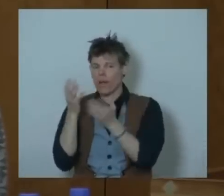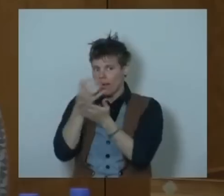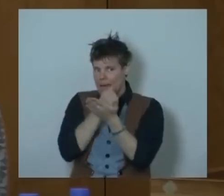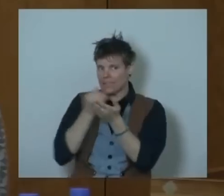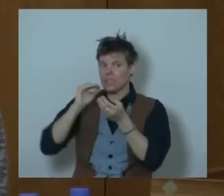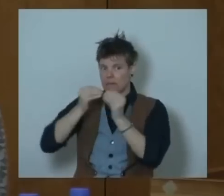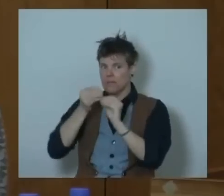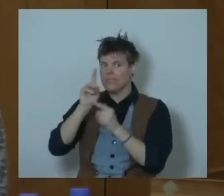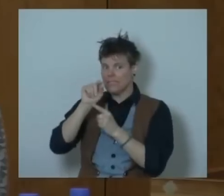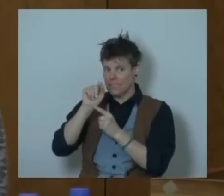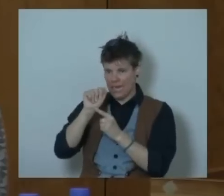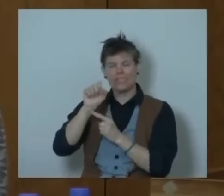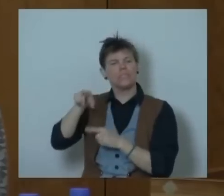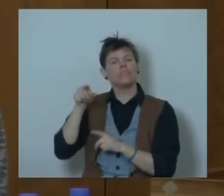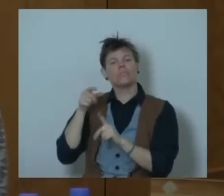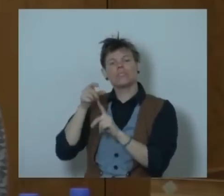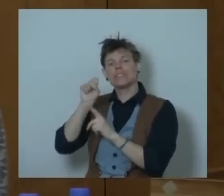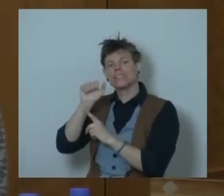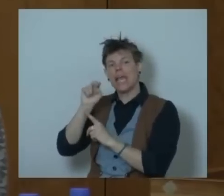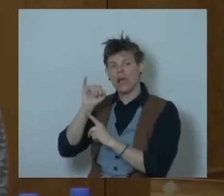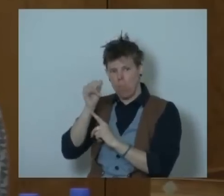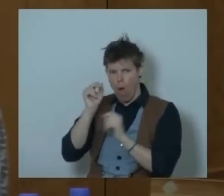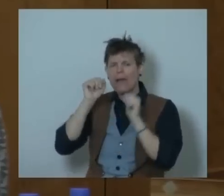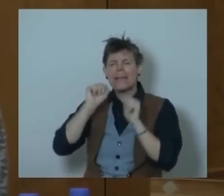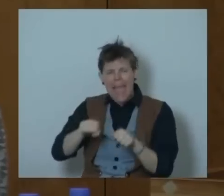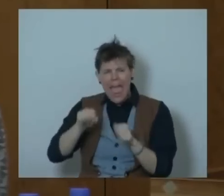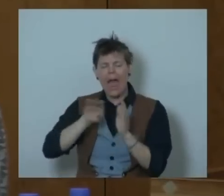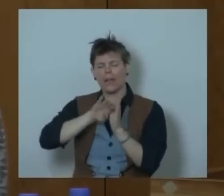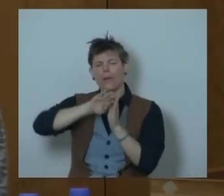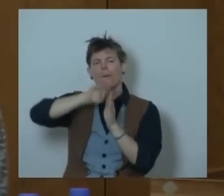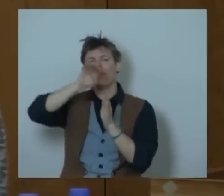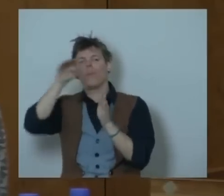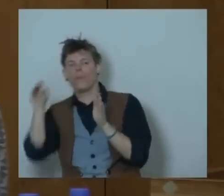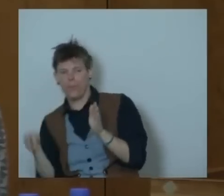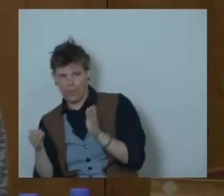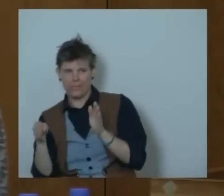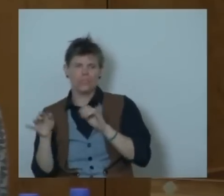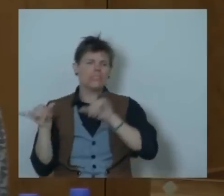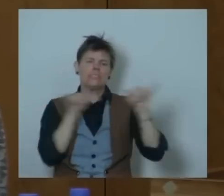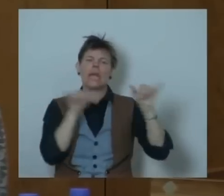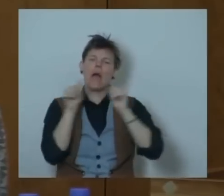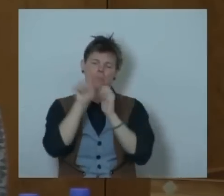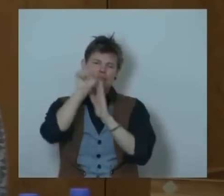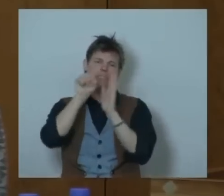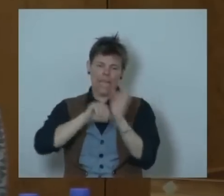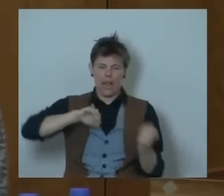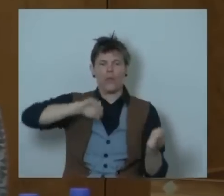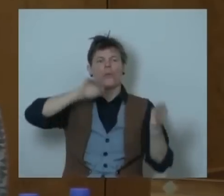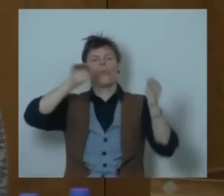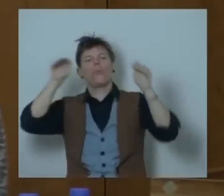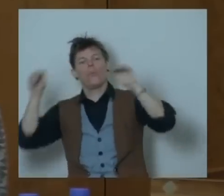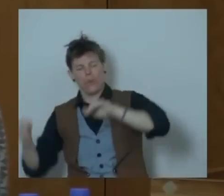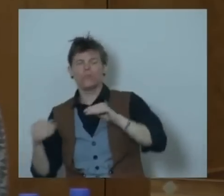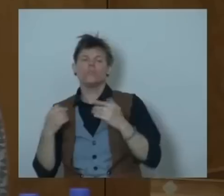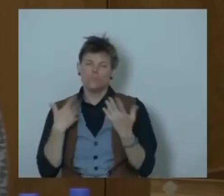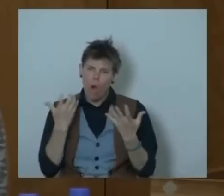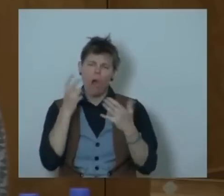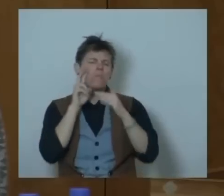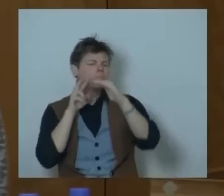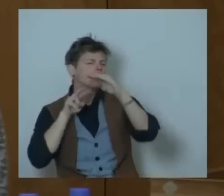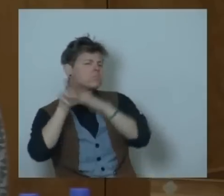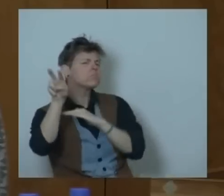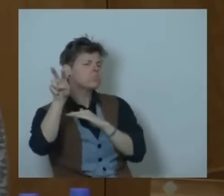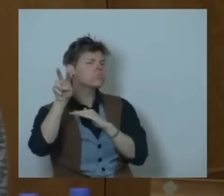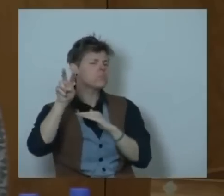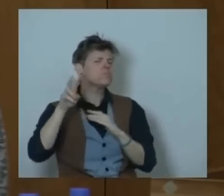we can bend that curve like we have for the whole state downward again. But I just wanted to give you a look into that, and we will have more of this